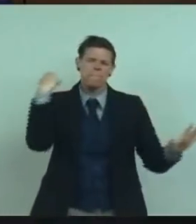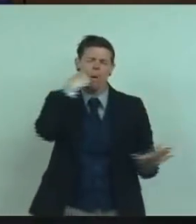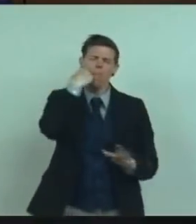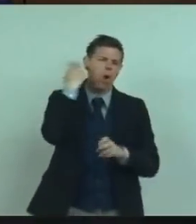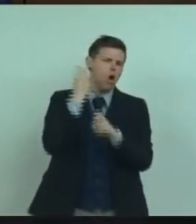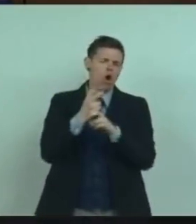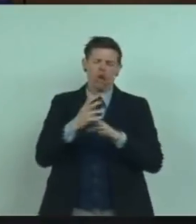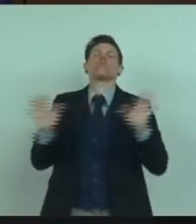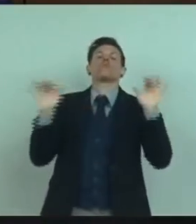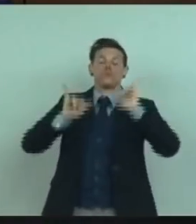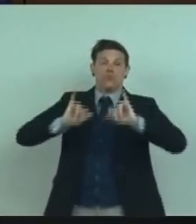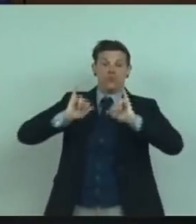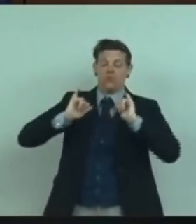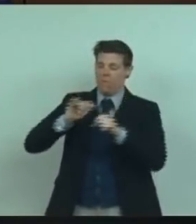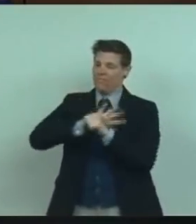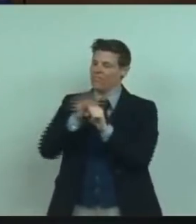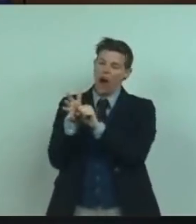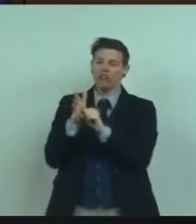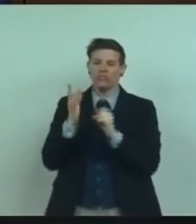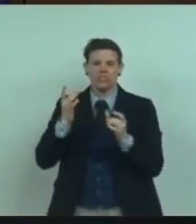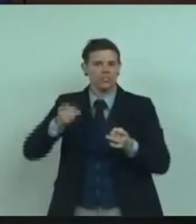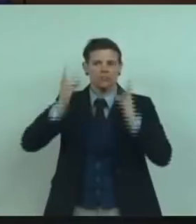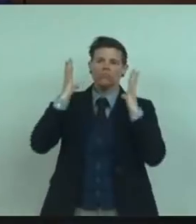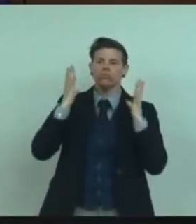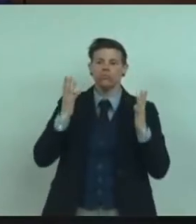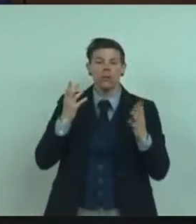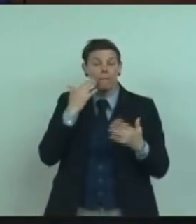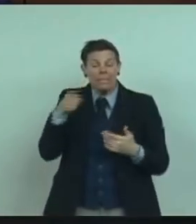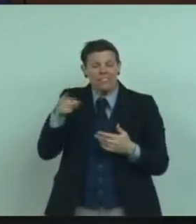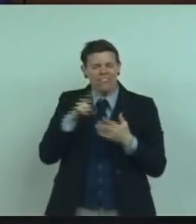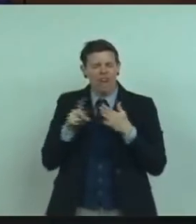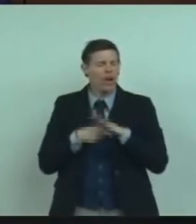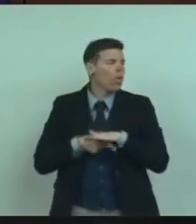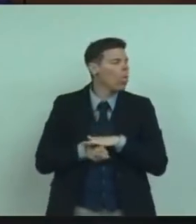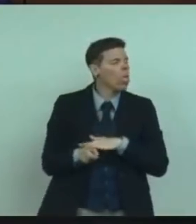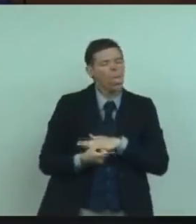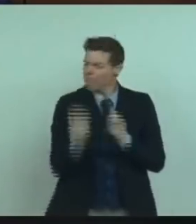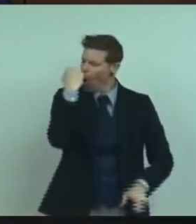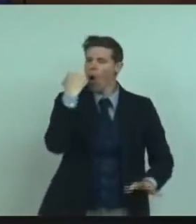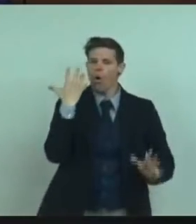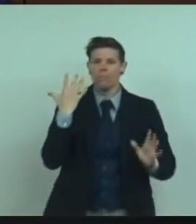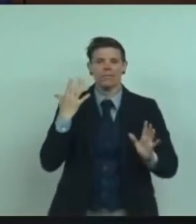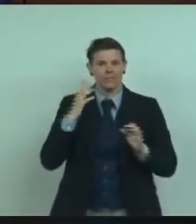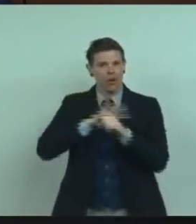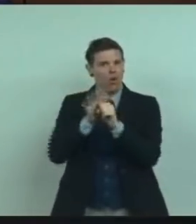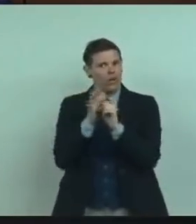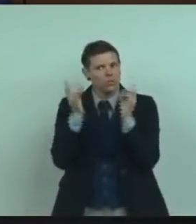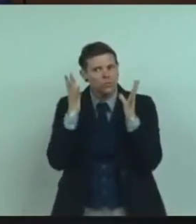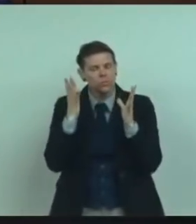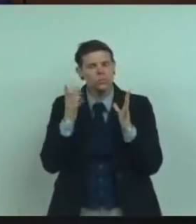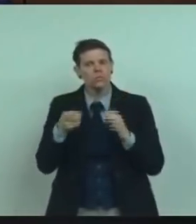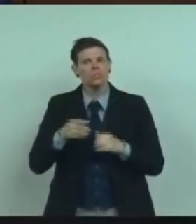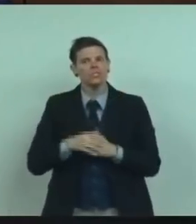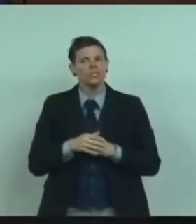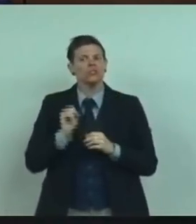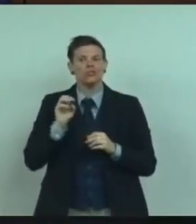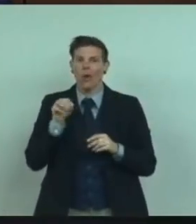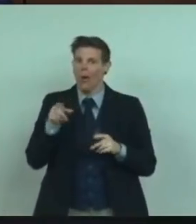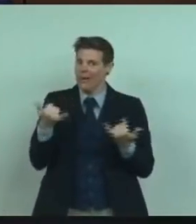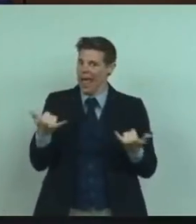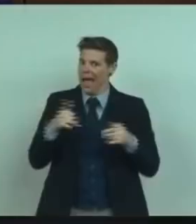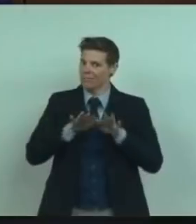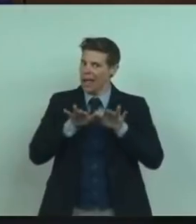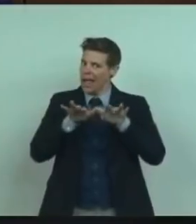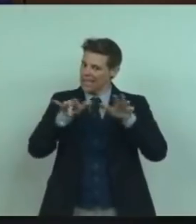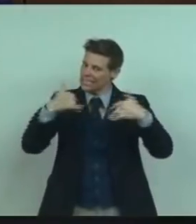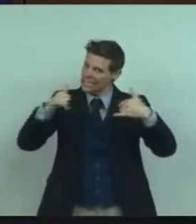it's insidious in any number of ways and continue the spread. And you can see that even today,